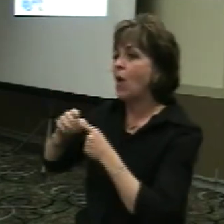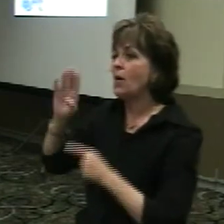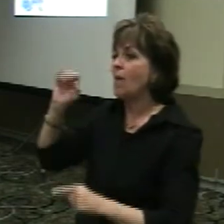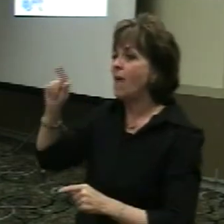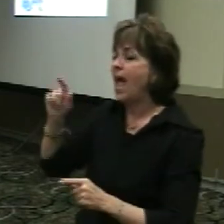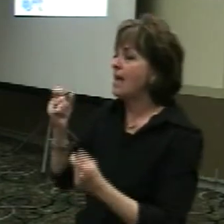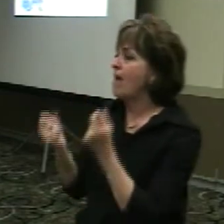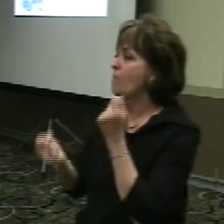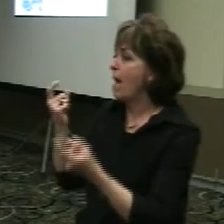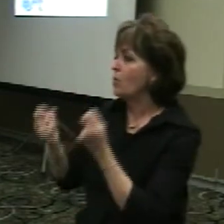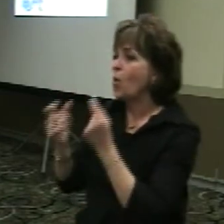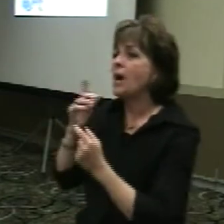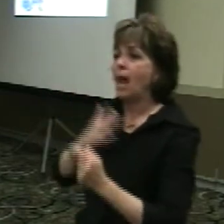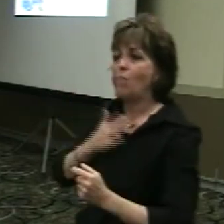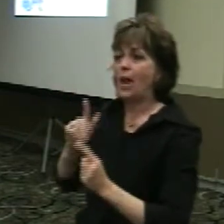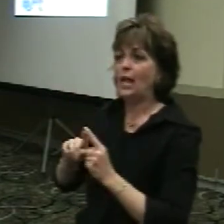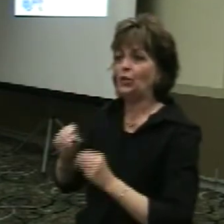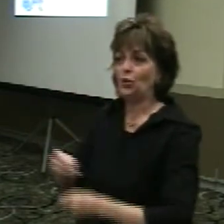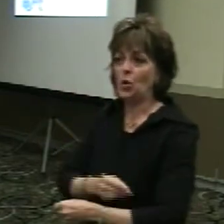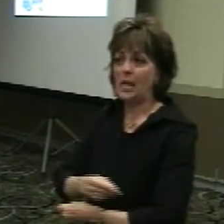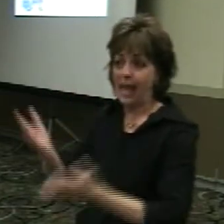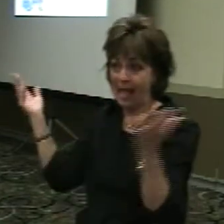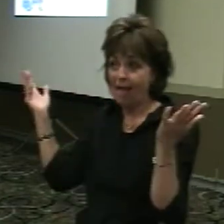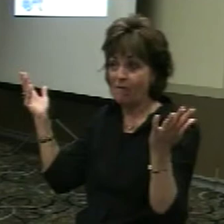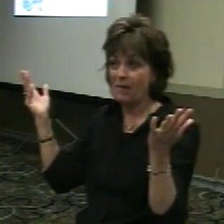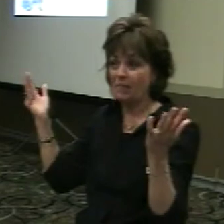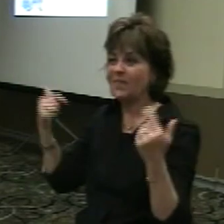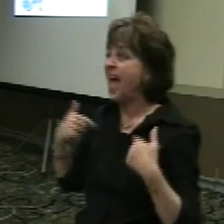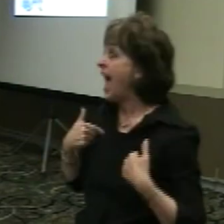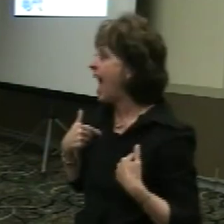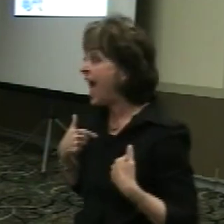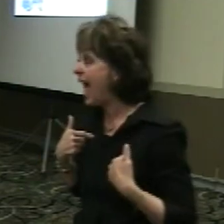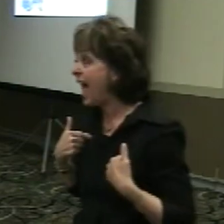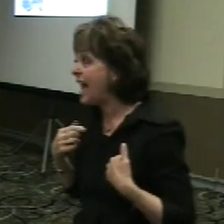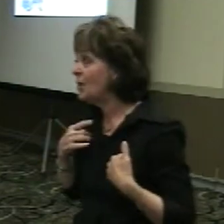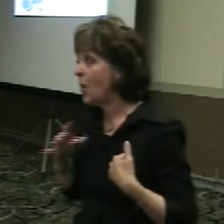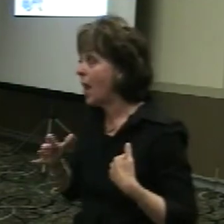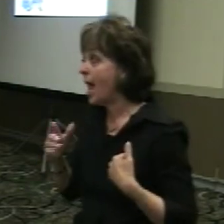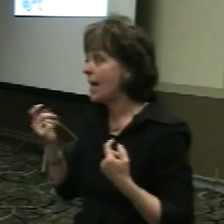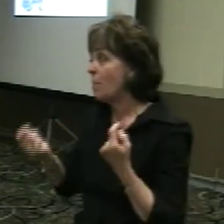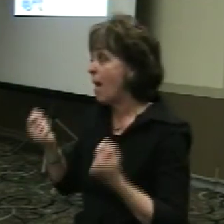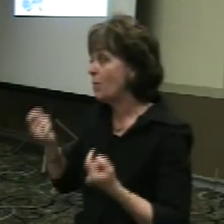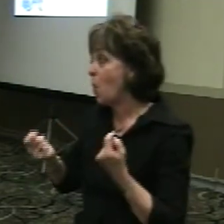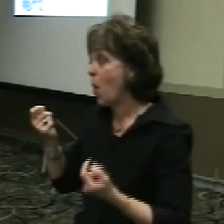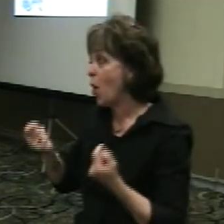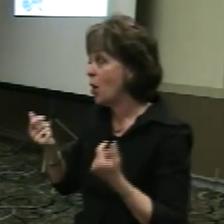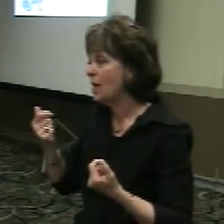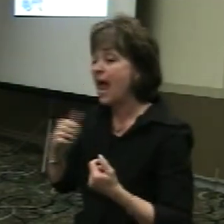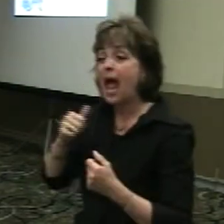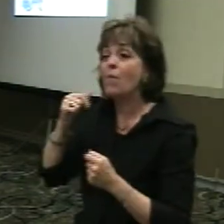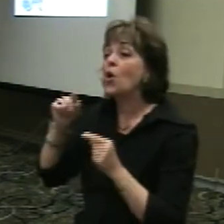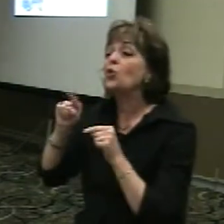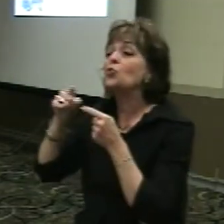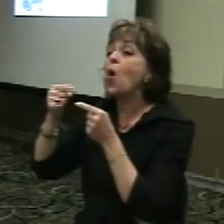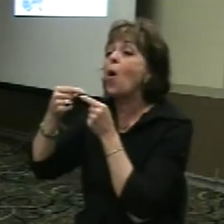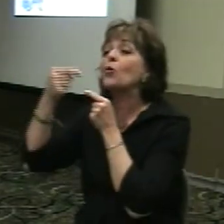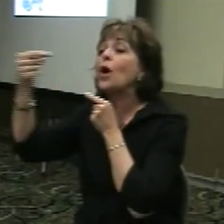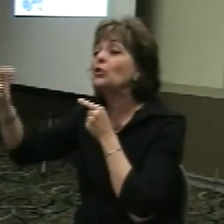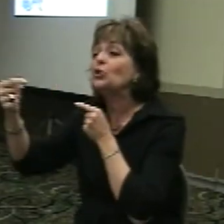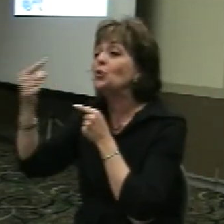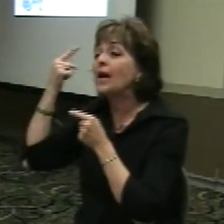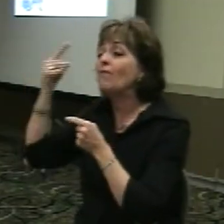of popcorn that I'm willing to give you. All right? I don't like popcorn. All right? I wouldn't cross the street for a thing of